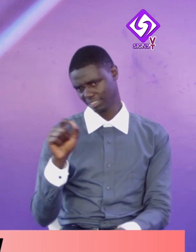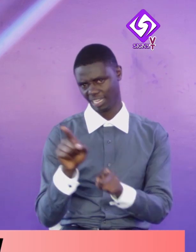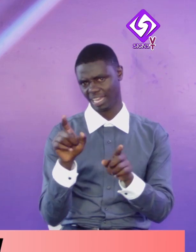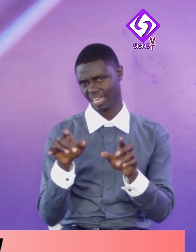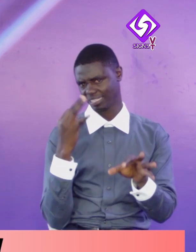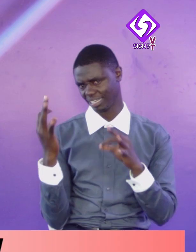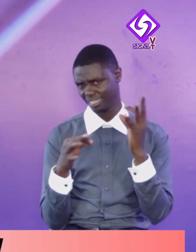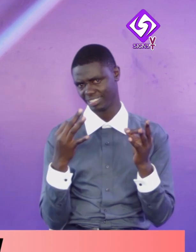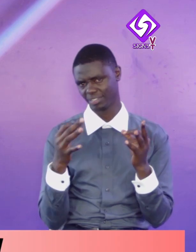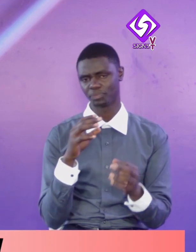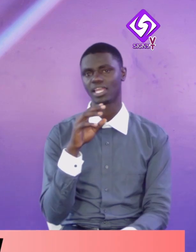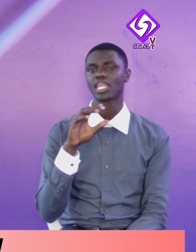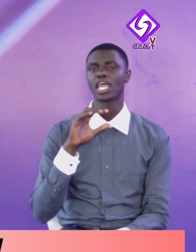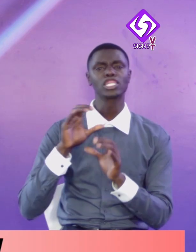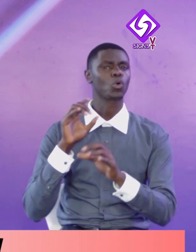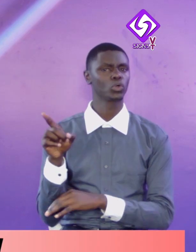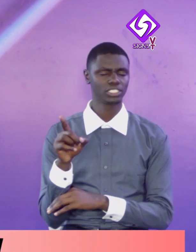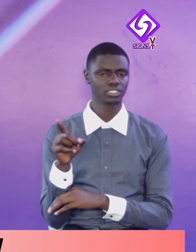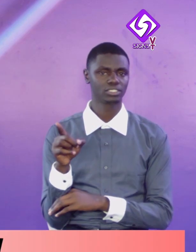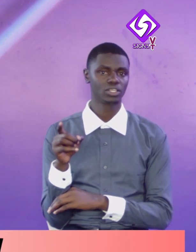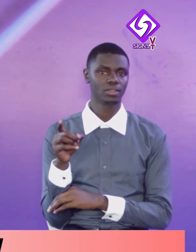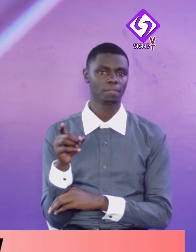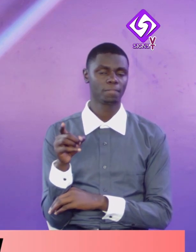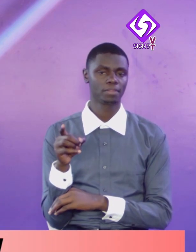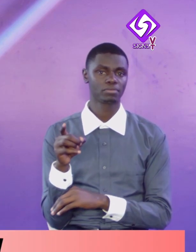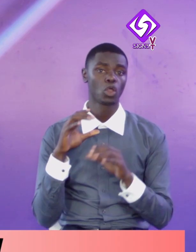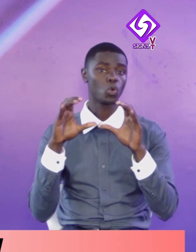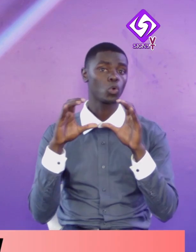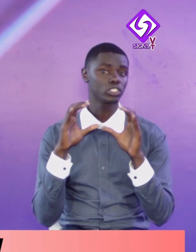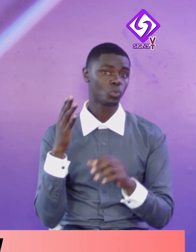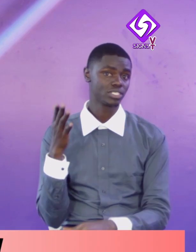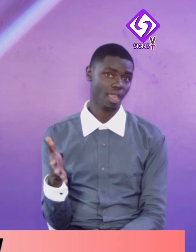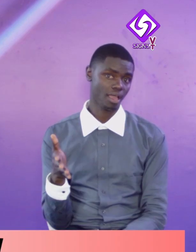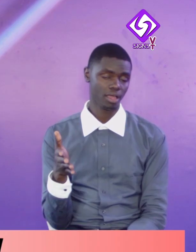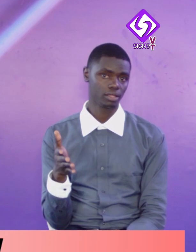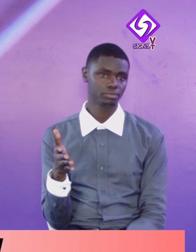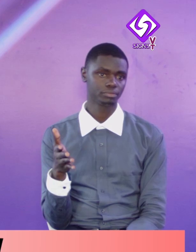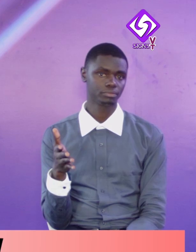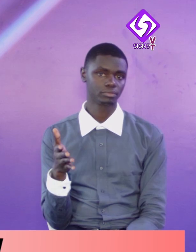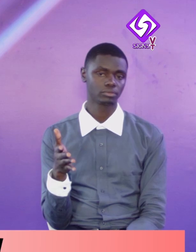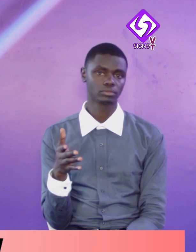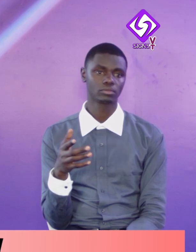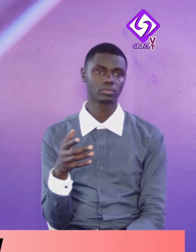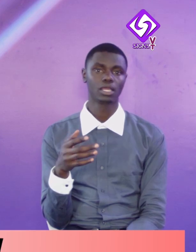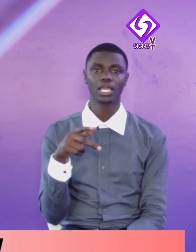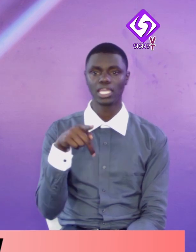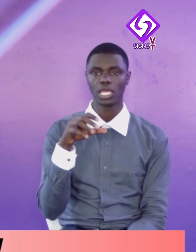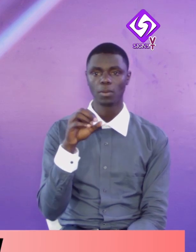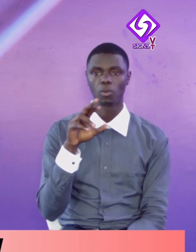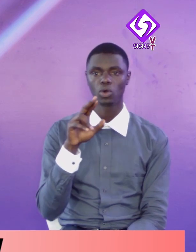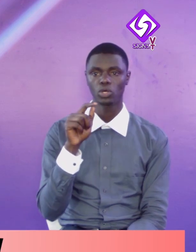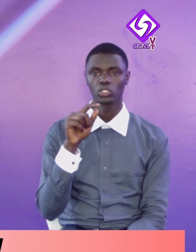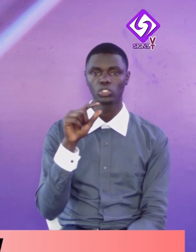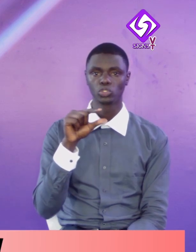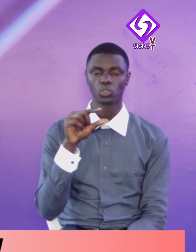analyst, Ruben Amorim, he was there in the, that is Portuguese league. Yeah.